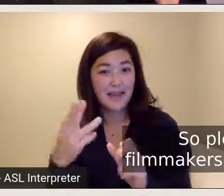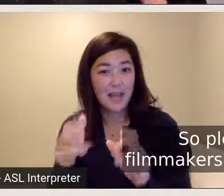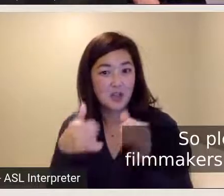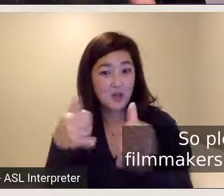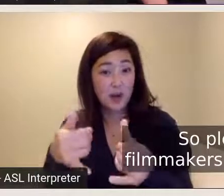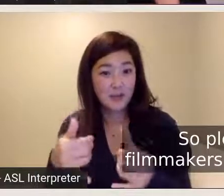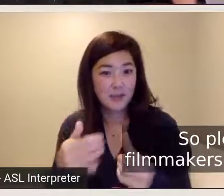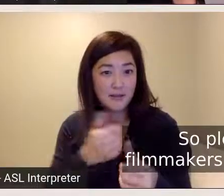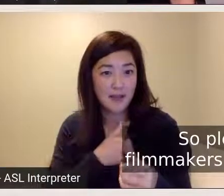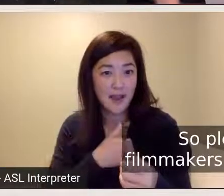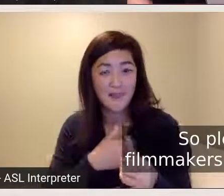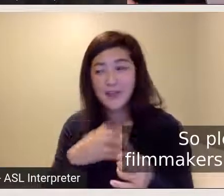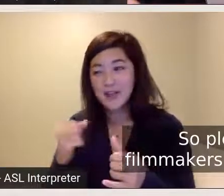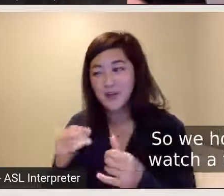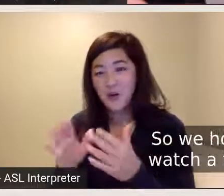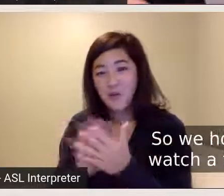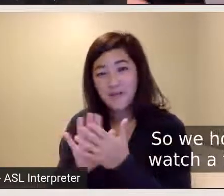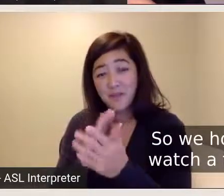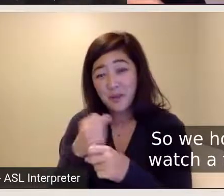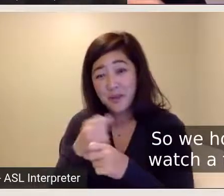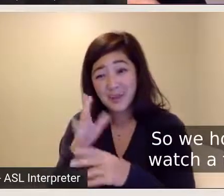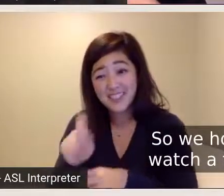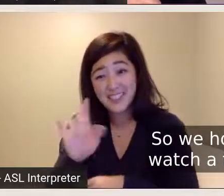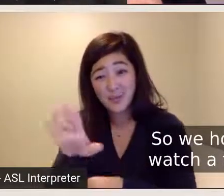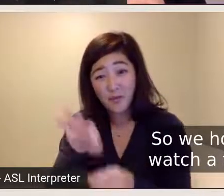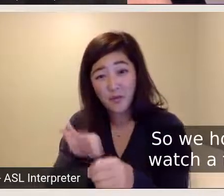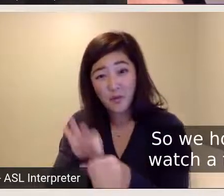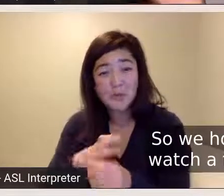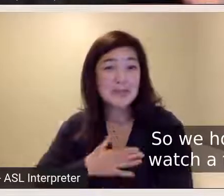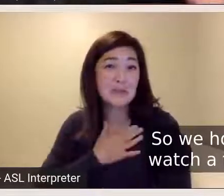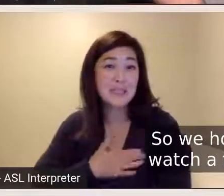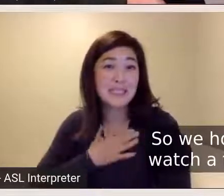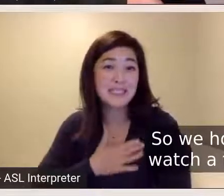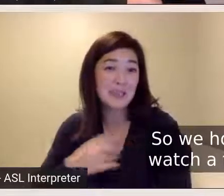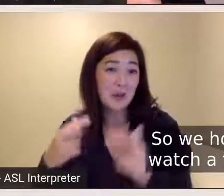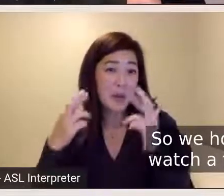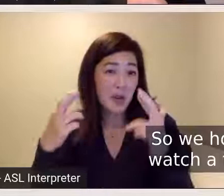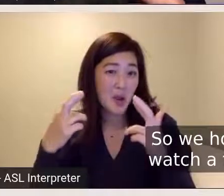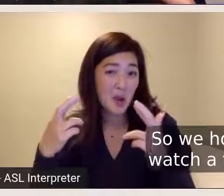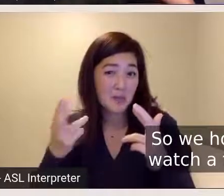these filmmakers need your votes. So we hope to see